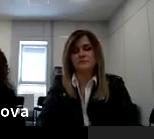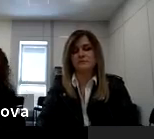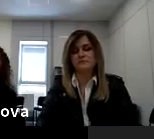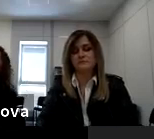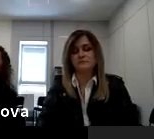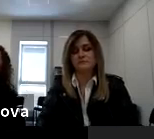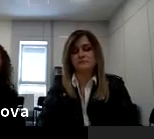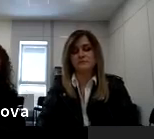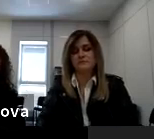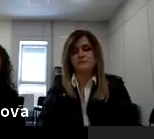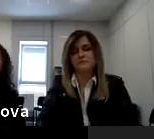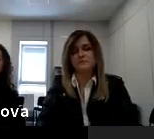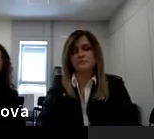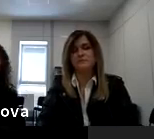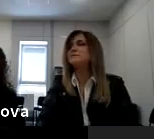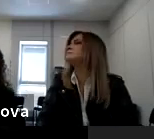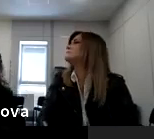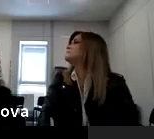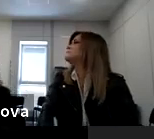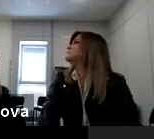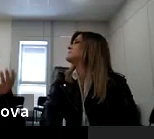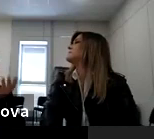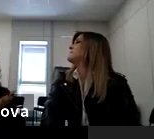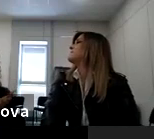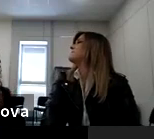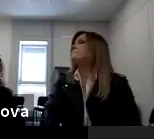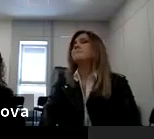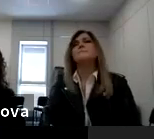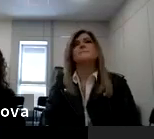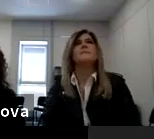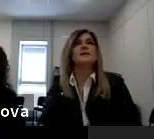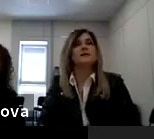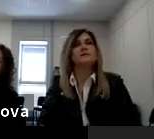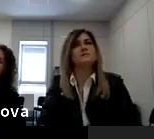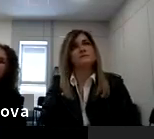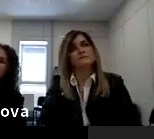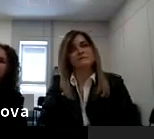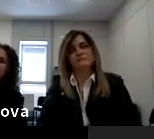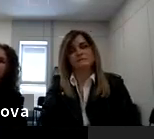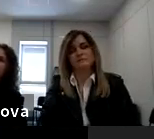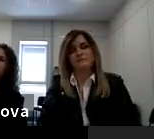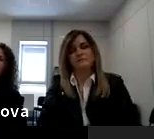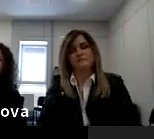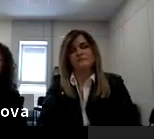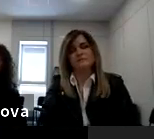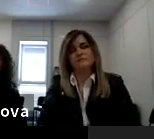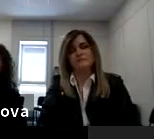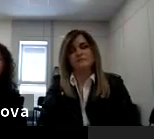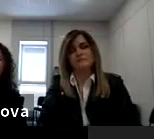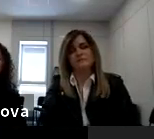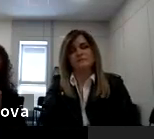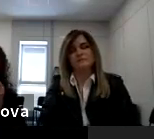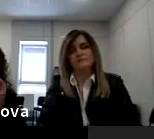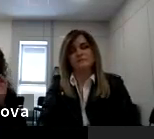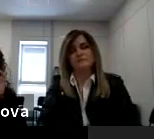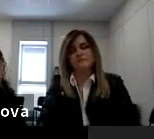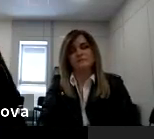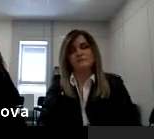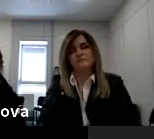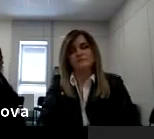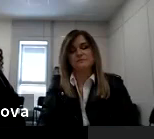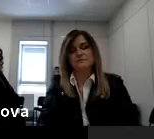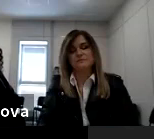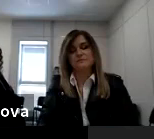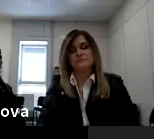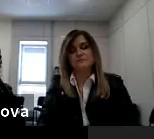dome or some cross or some monument, you can just use beam and you